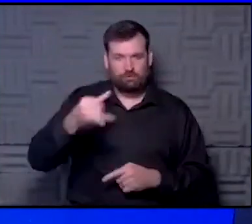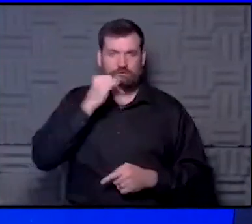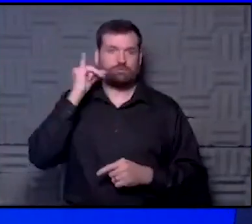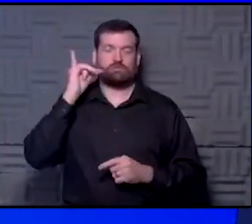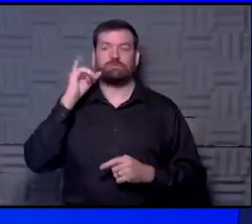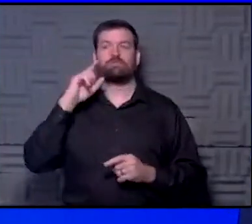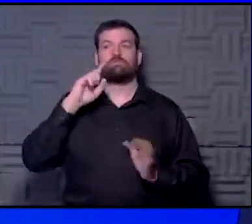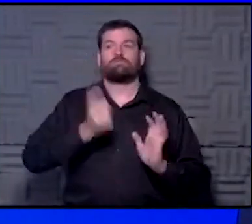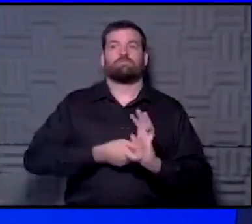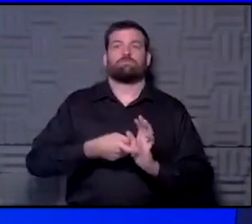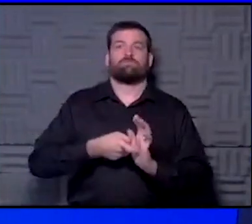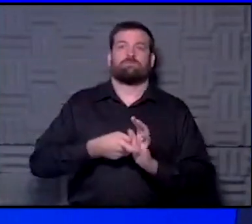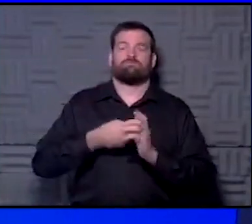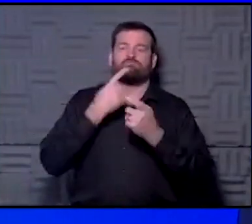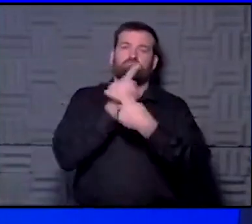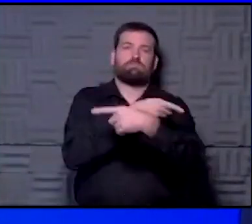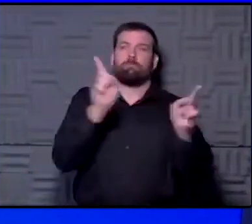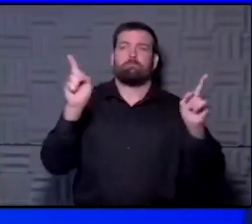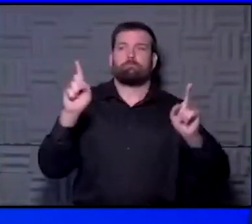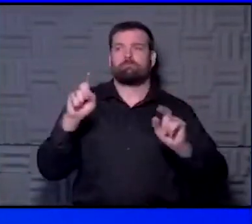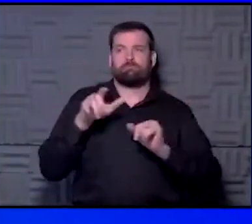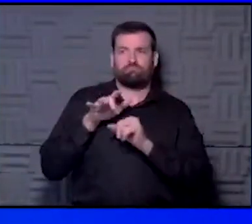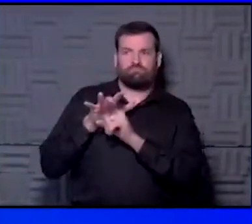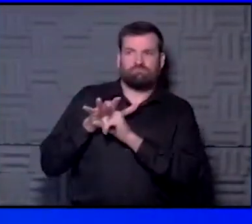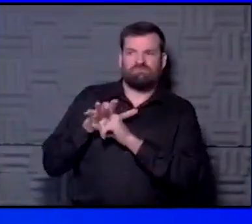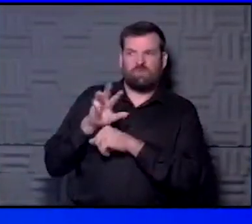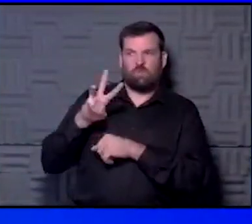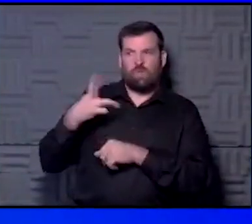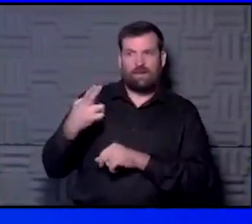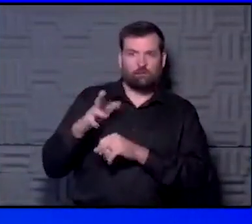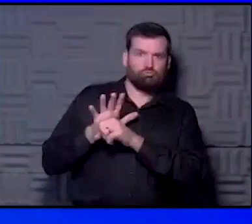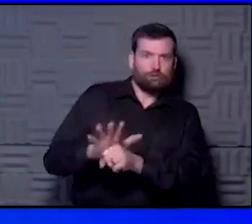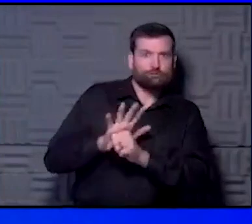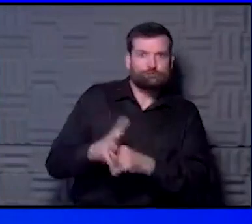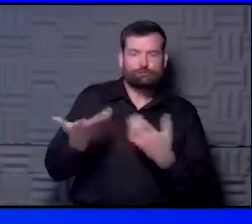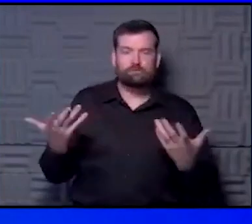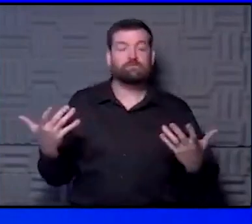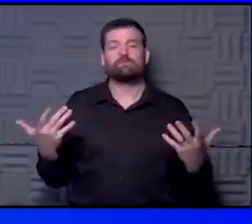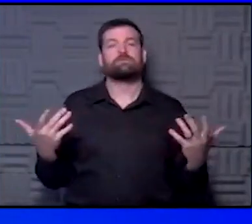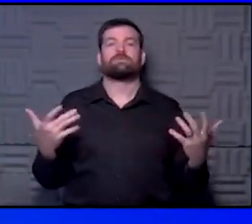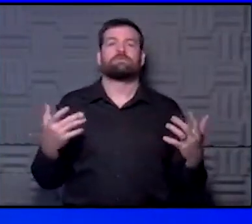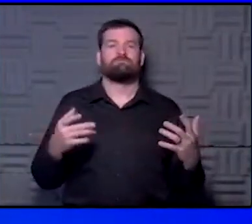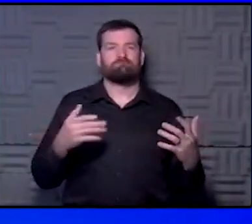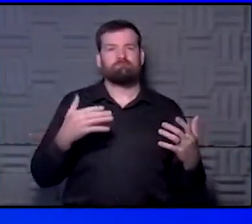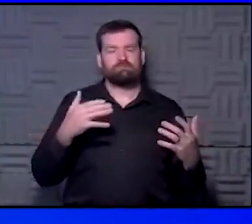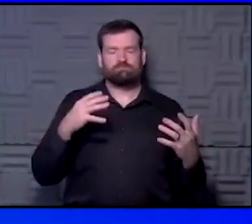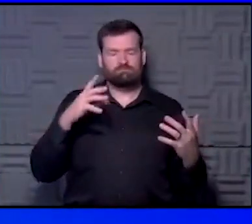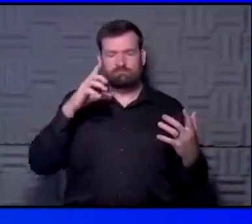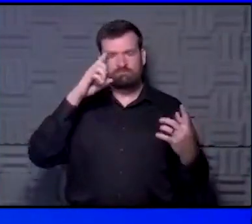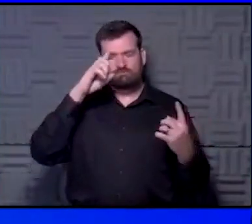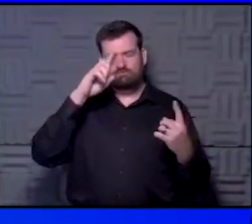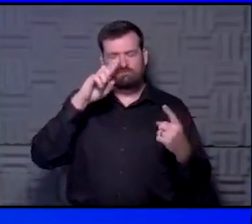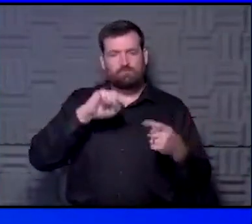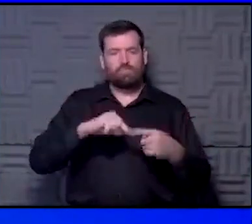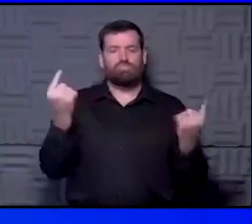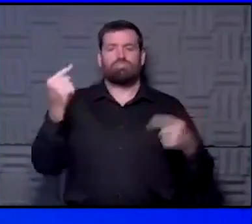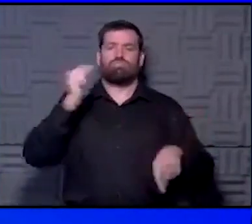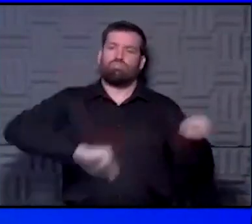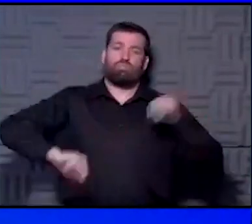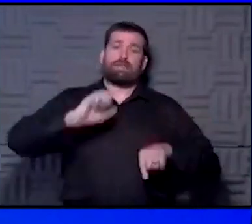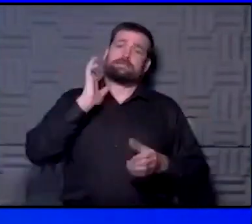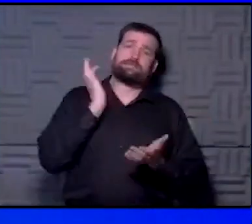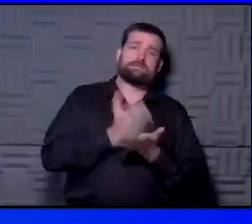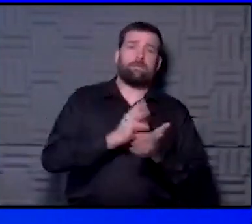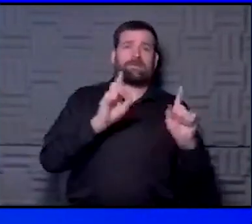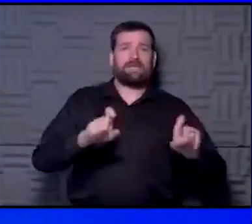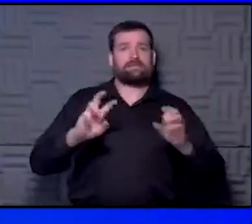there was a breaking news report that there was actually pressure from the White House. I think it's a very backward way to think that if we stop testing, we won't